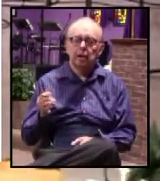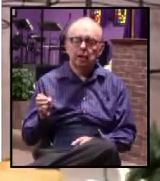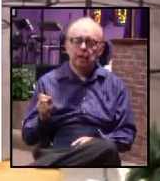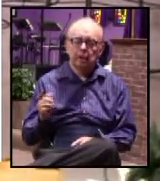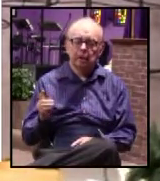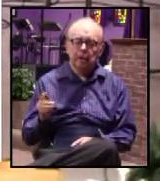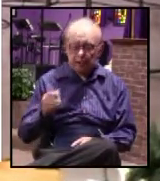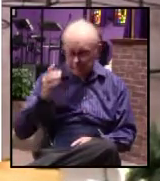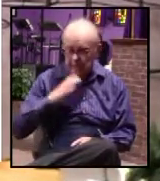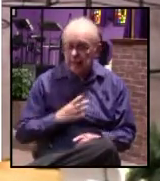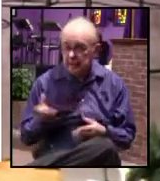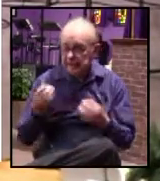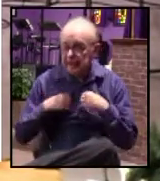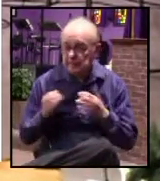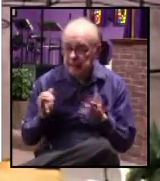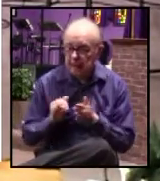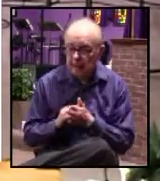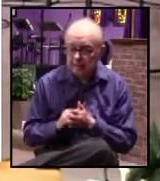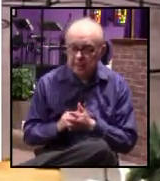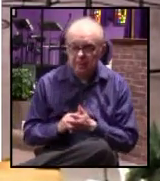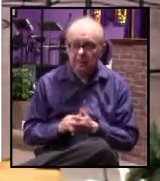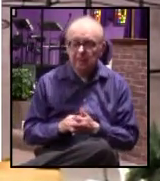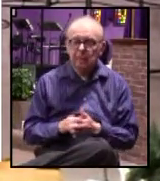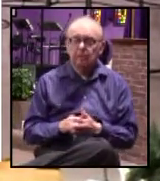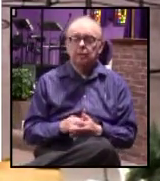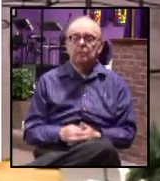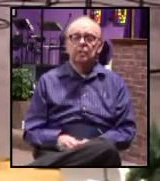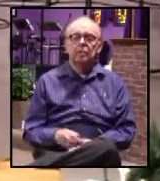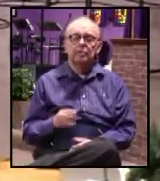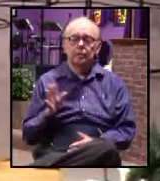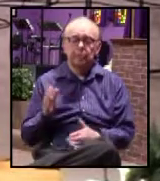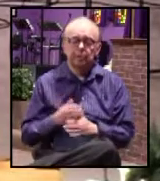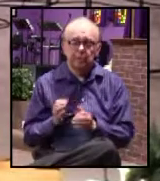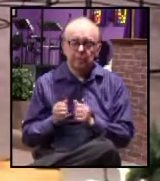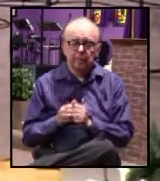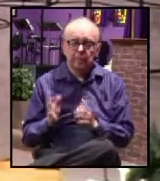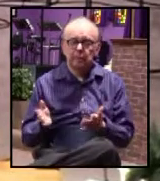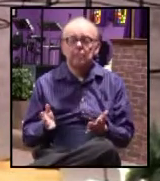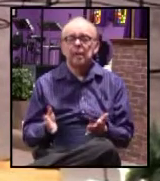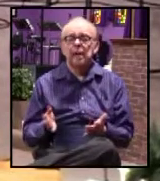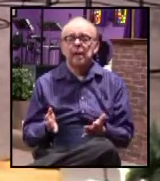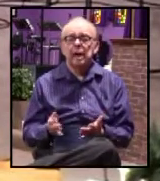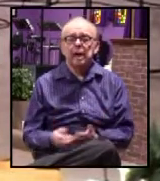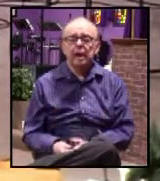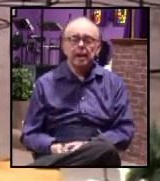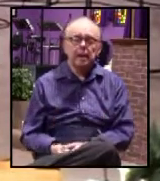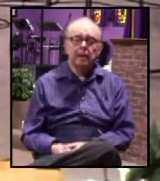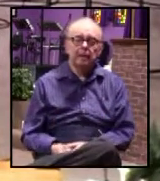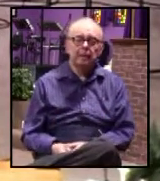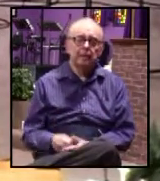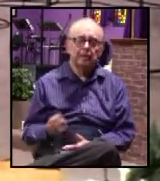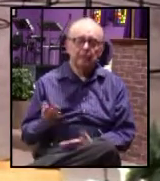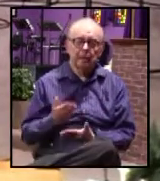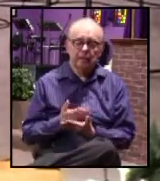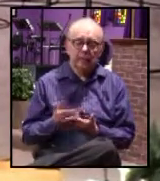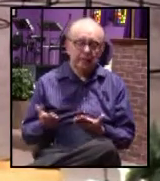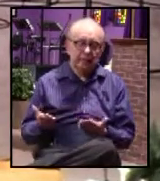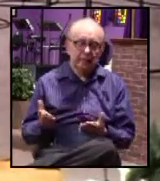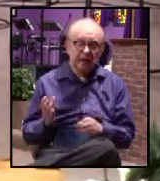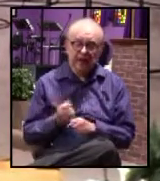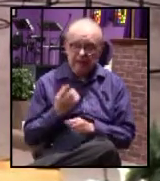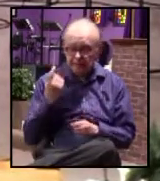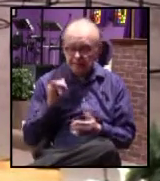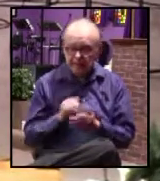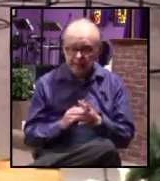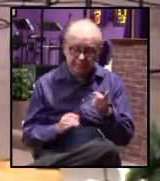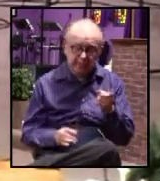me that. Let me share with you few things that I derived from there.